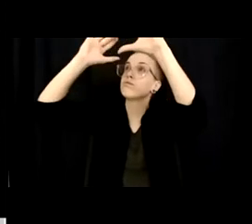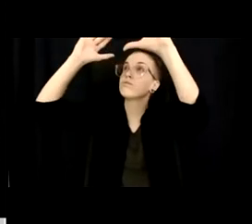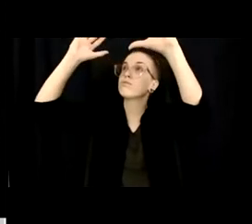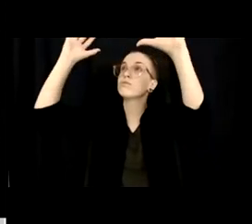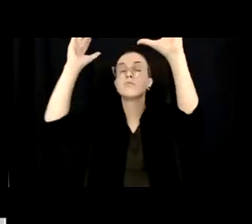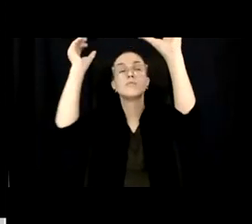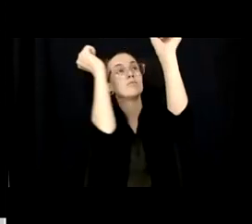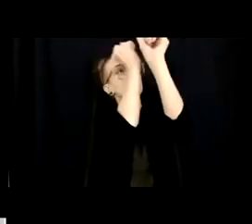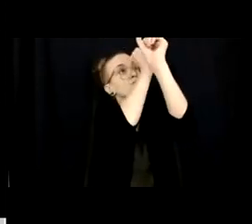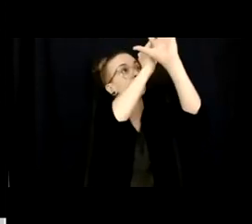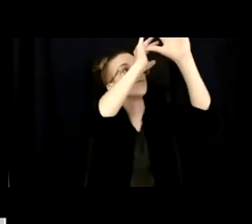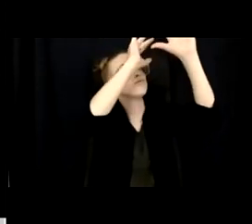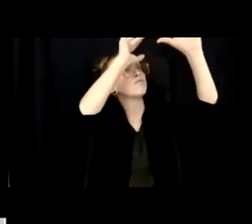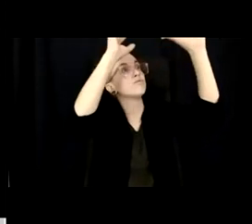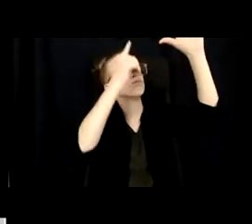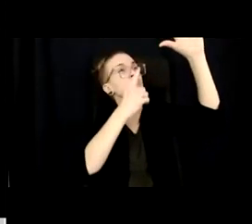glare, the bombs